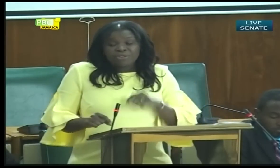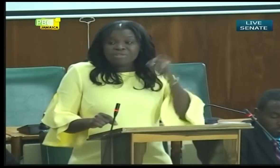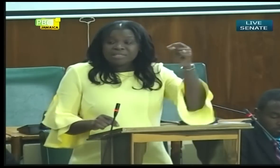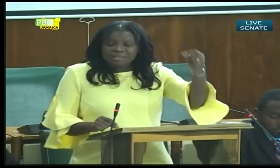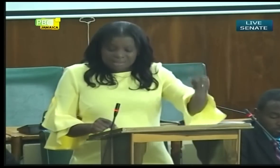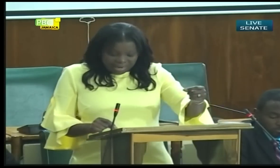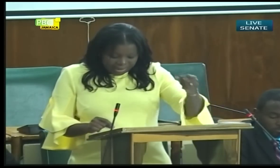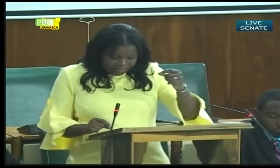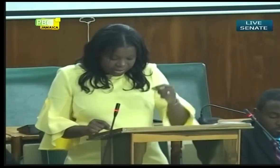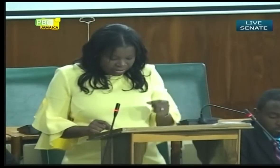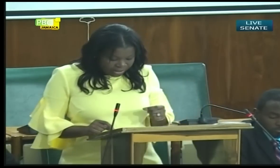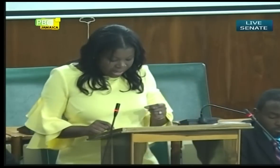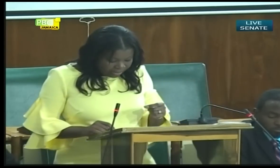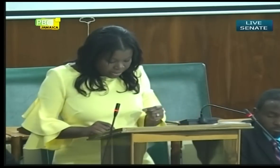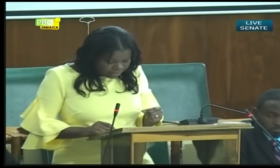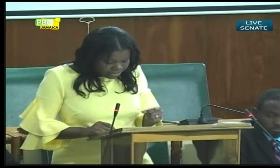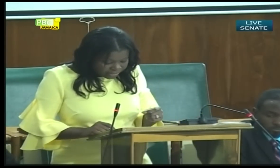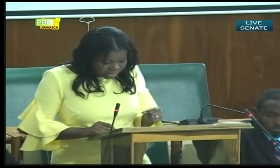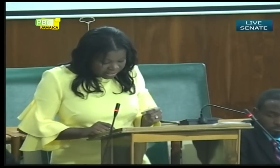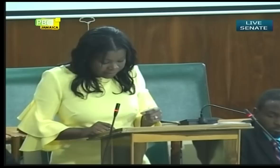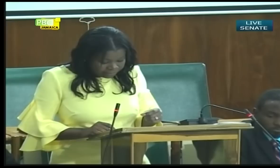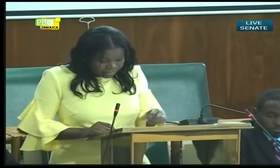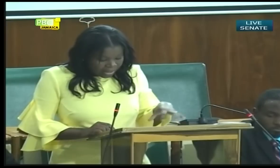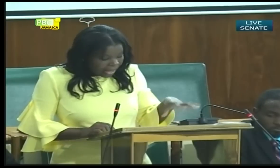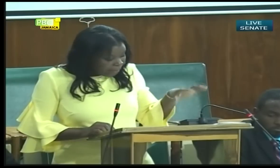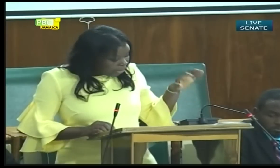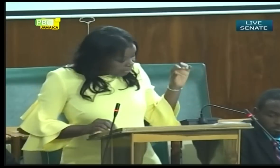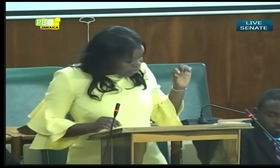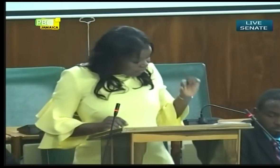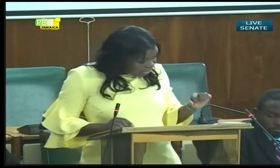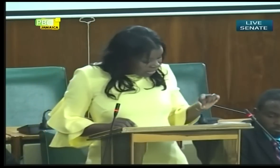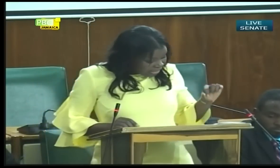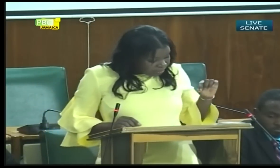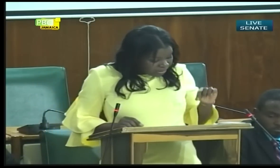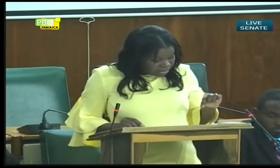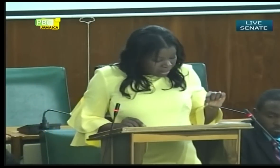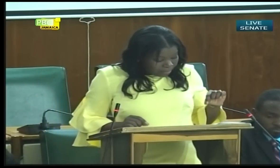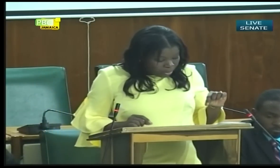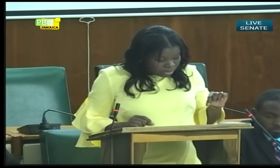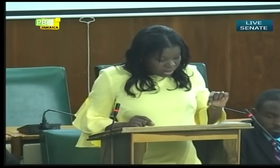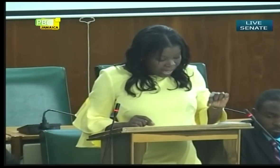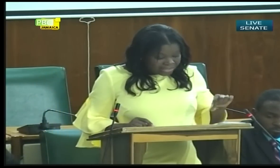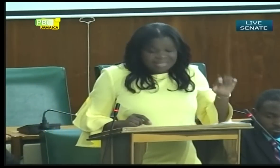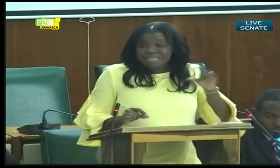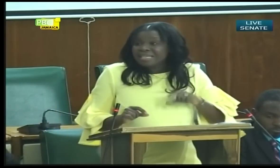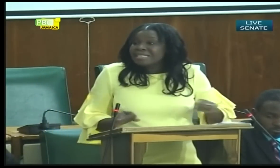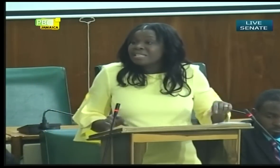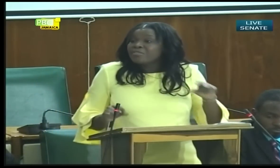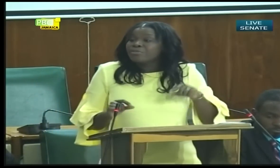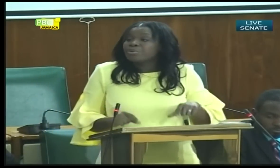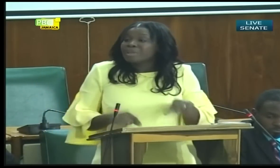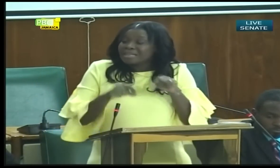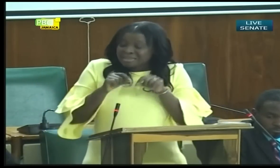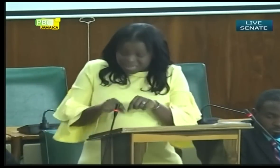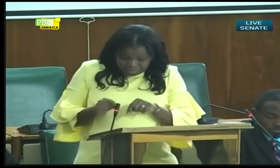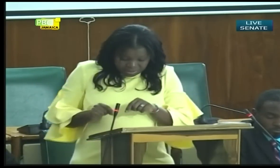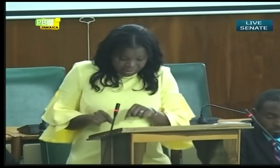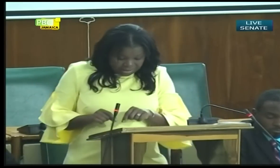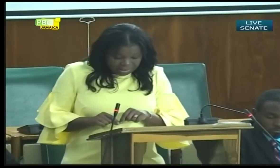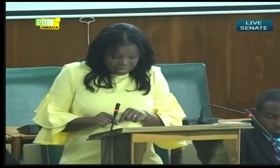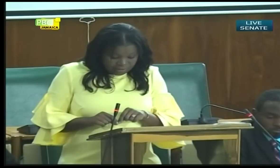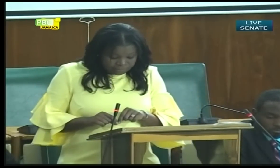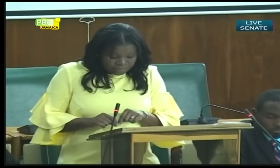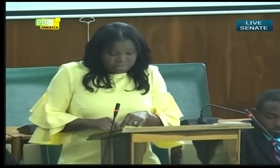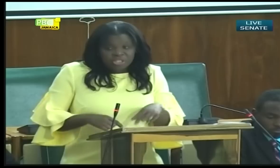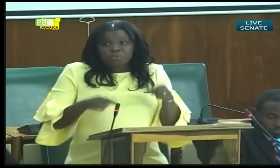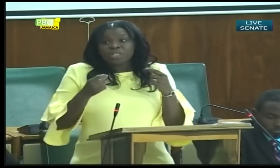for reasons I have said previously. But the provision that speaks about a dissenting view, that be